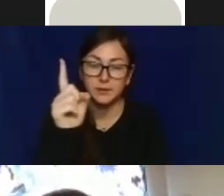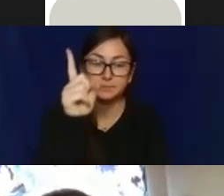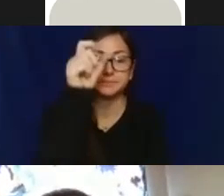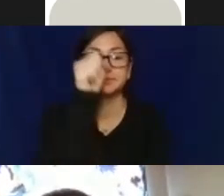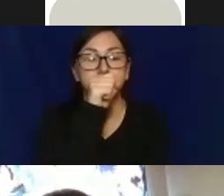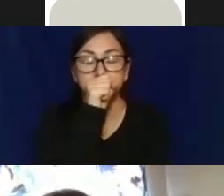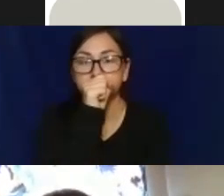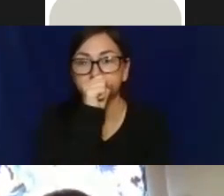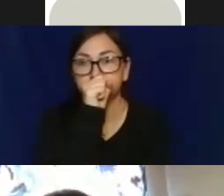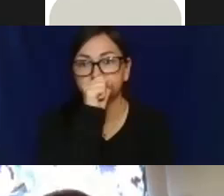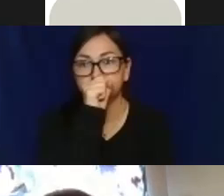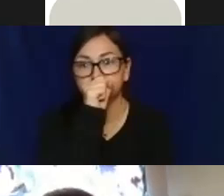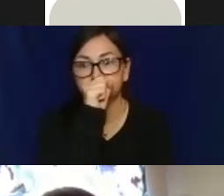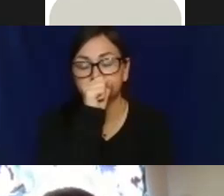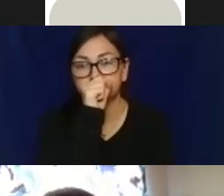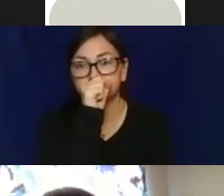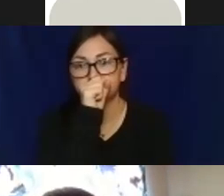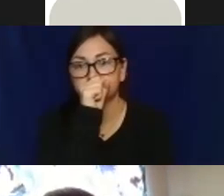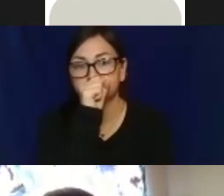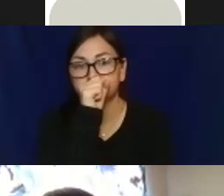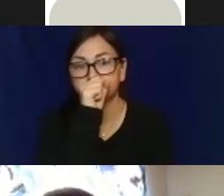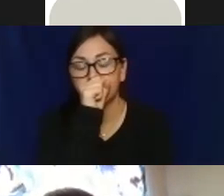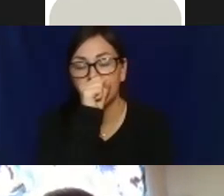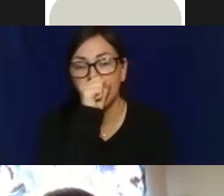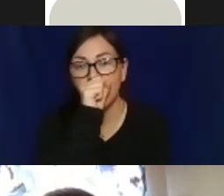Let me pull up a Word document here because